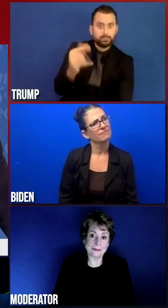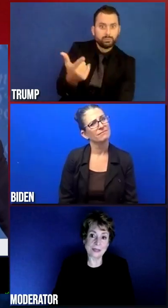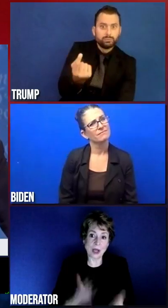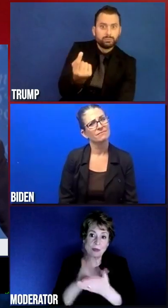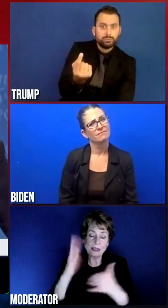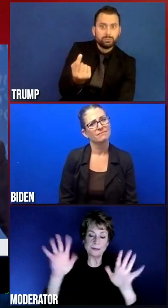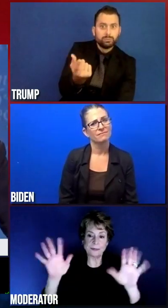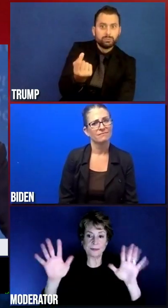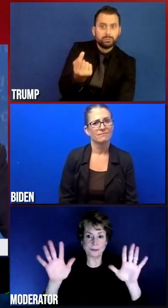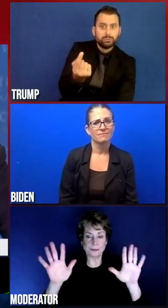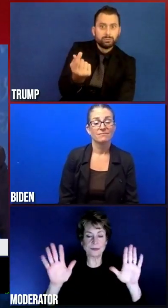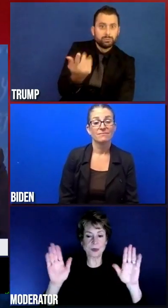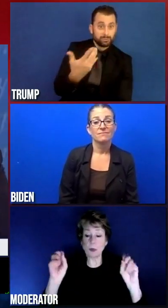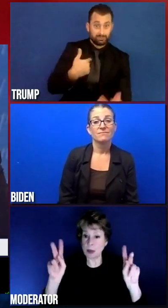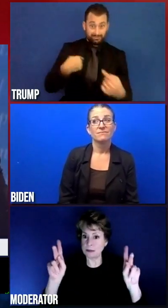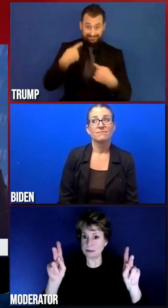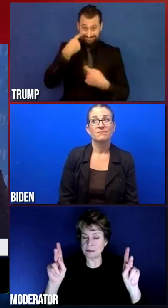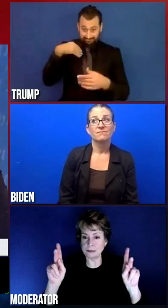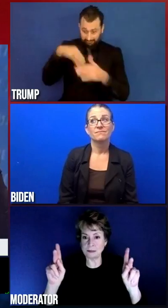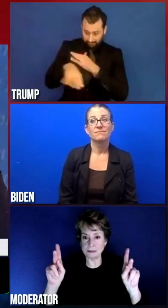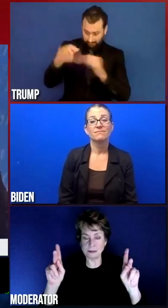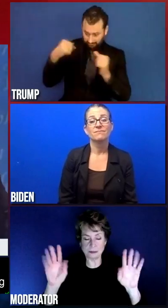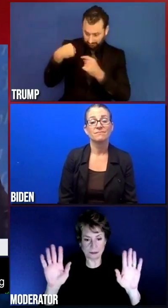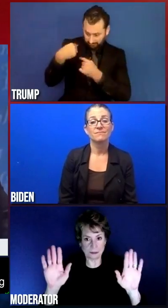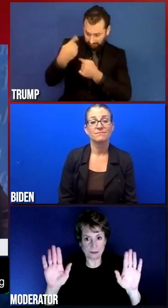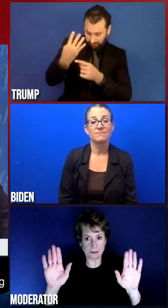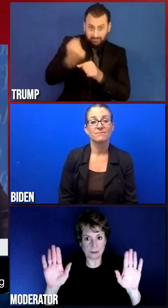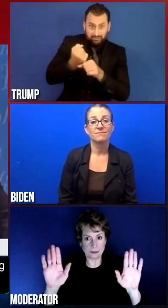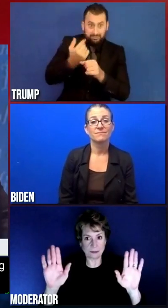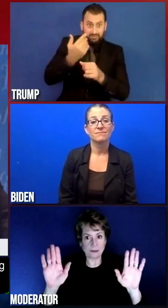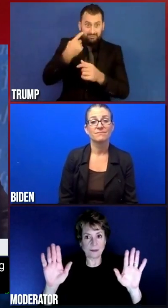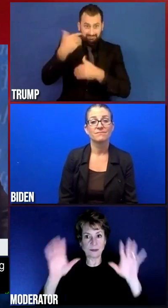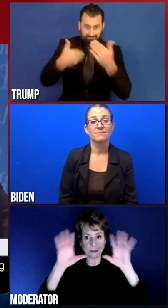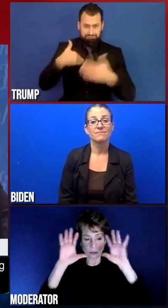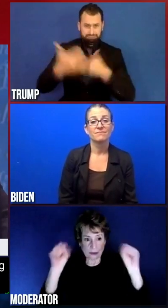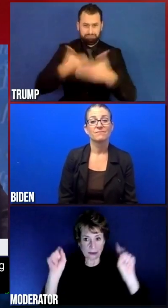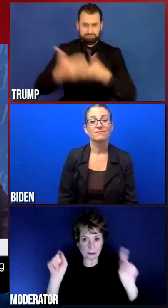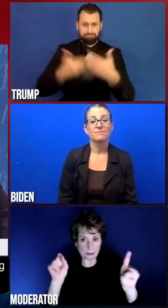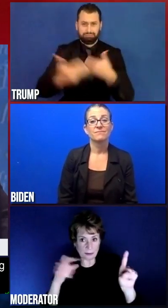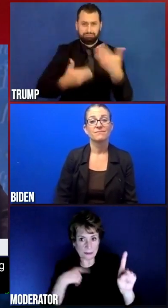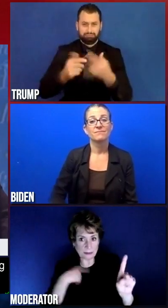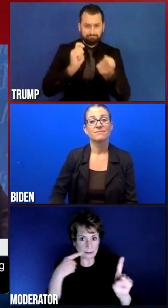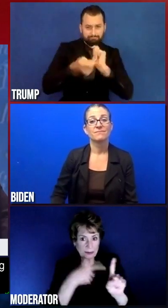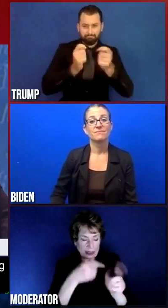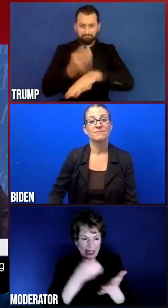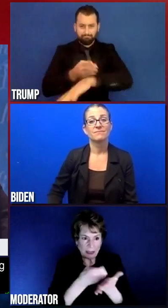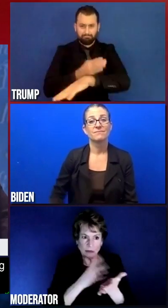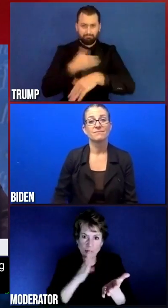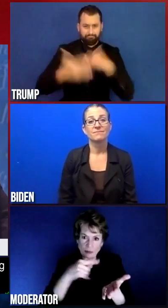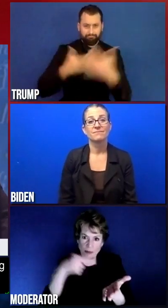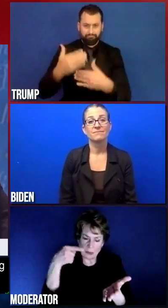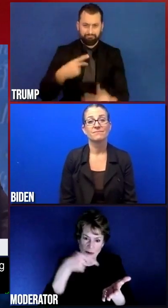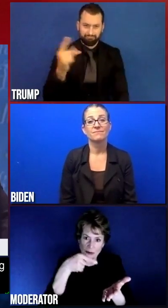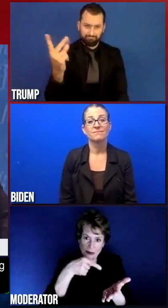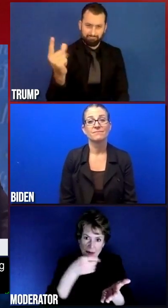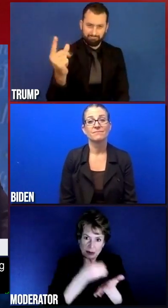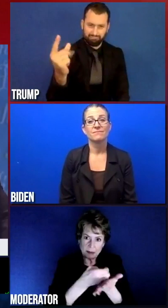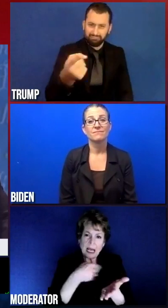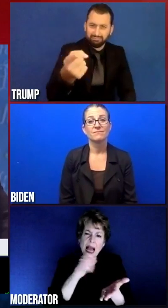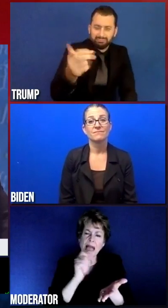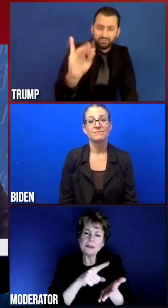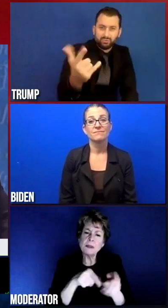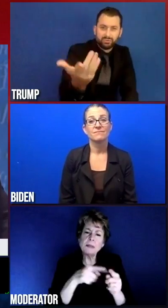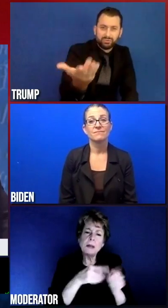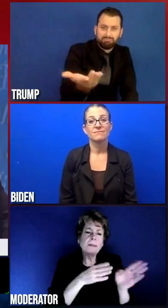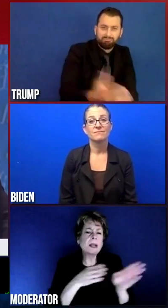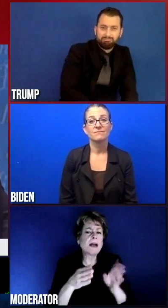gave me, including taking care of your vets. Mr. President, we're talking about the economy. I'd like to ask you about your plans going forward, because, Mr.